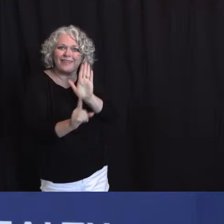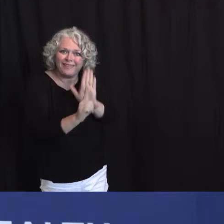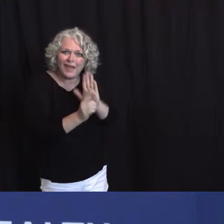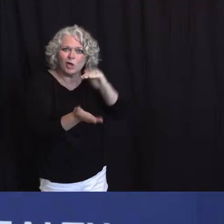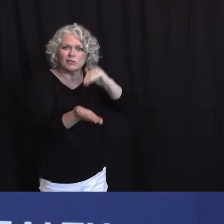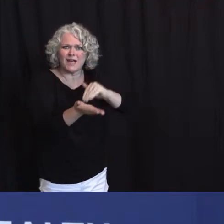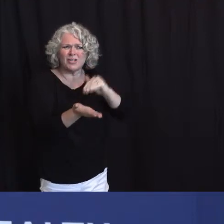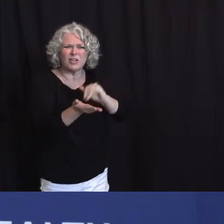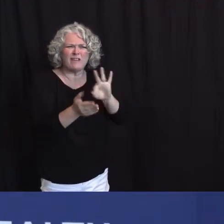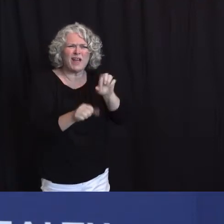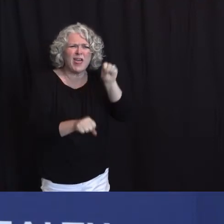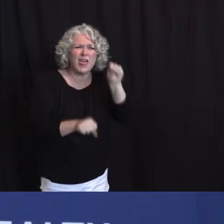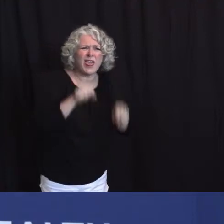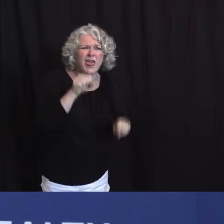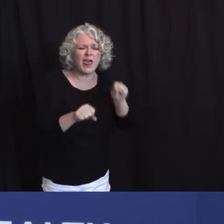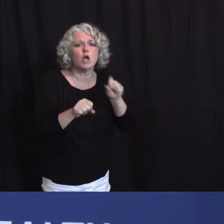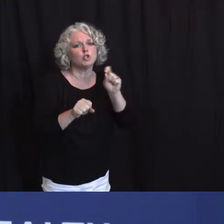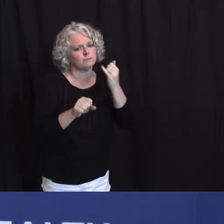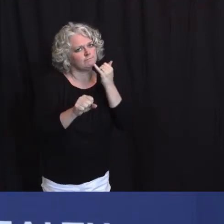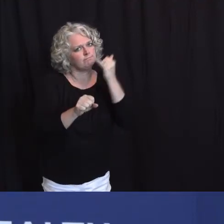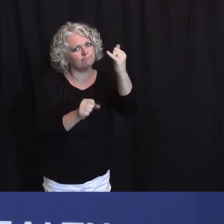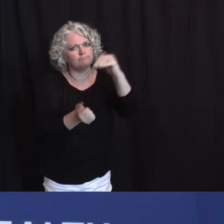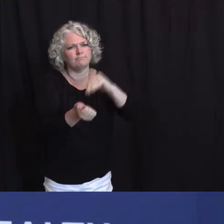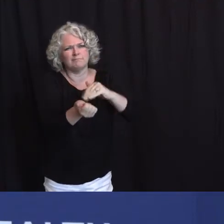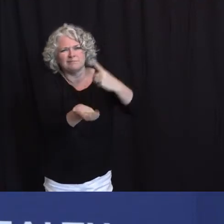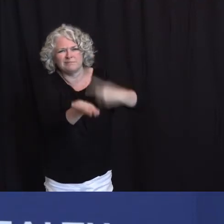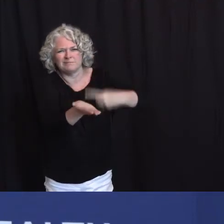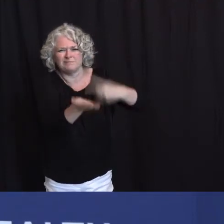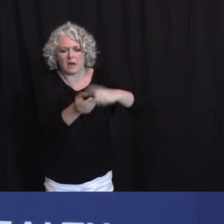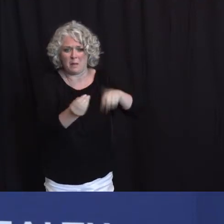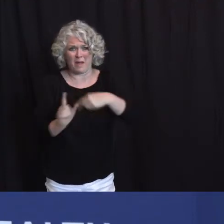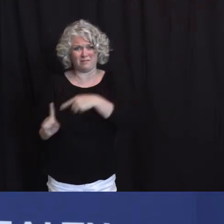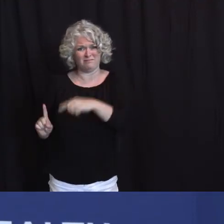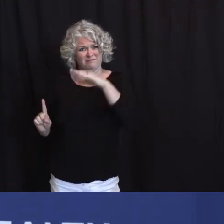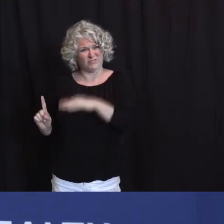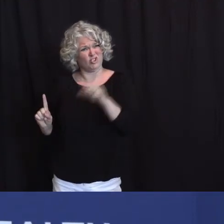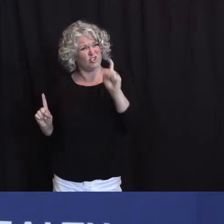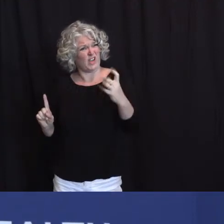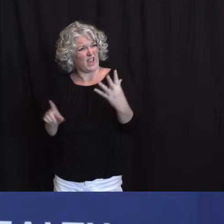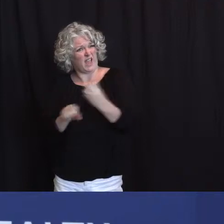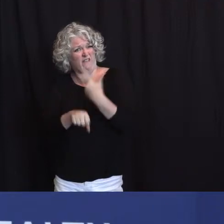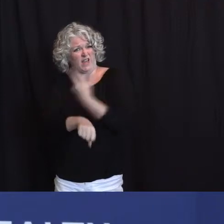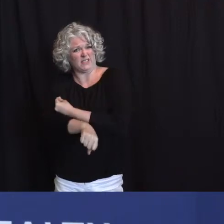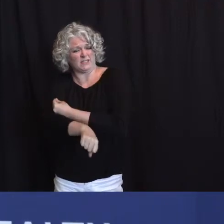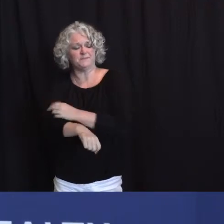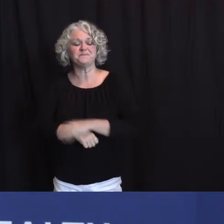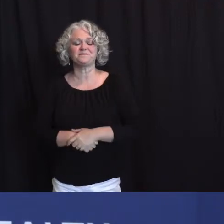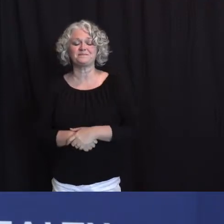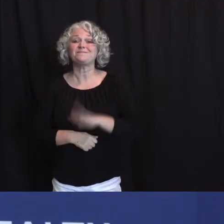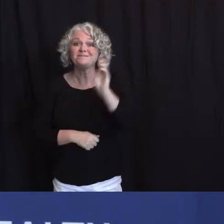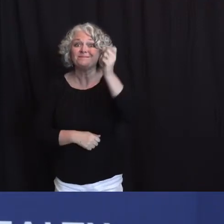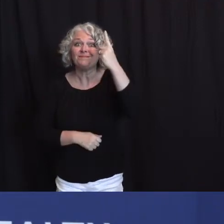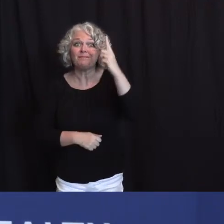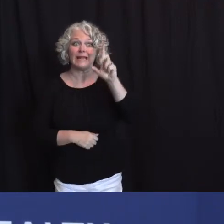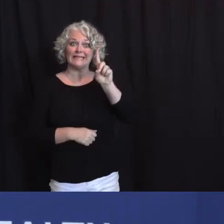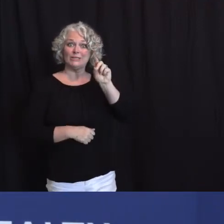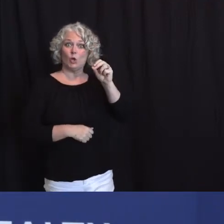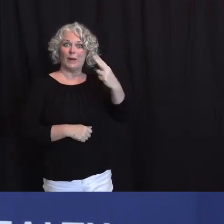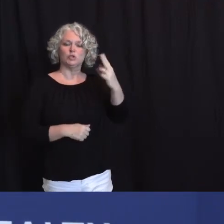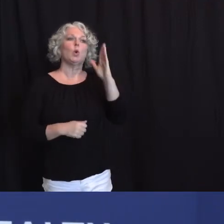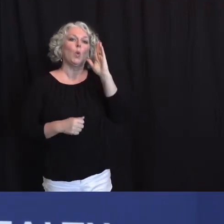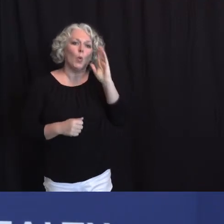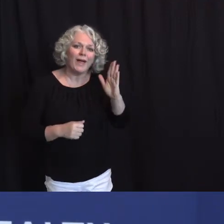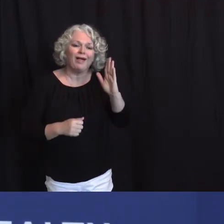about the vaccine. As the governor mentioned, the department will be updating our camp guidance this week based on the CDC's